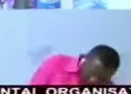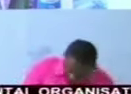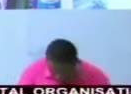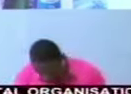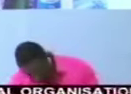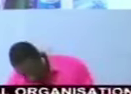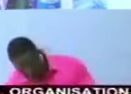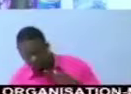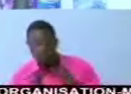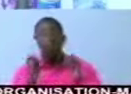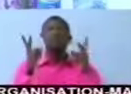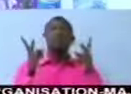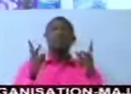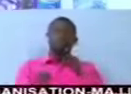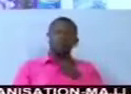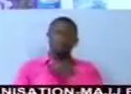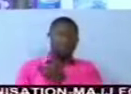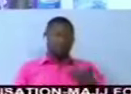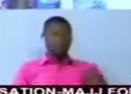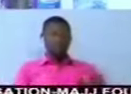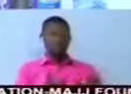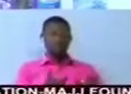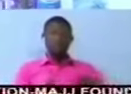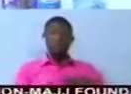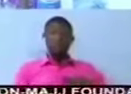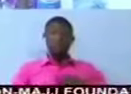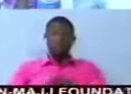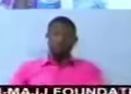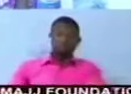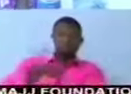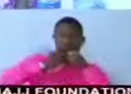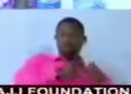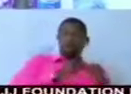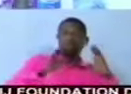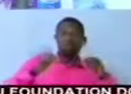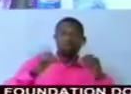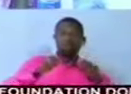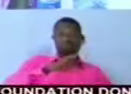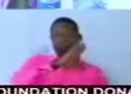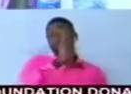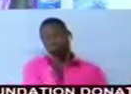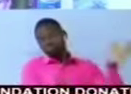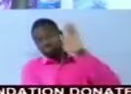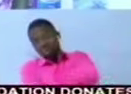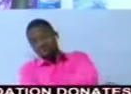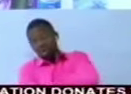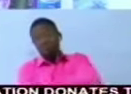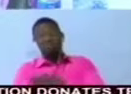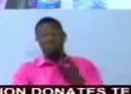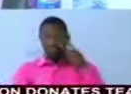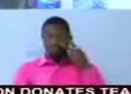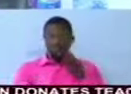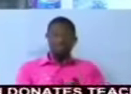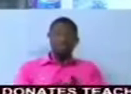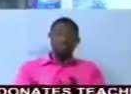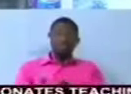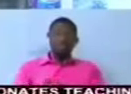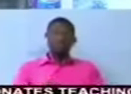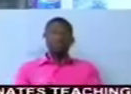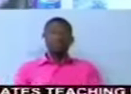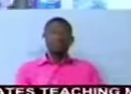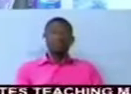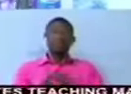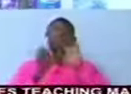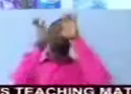love, my bed, my love, then go take well. They turn upside down the mattress, ceiling, be,